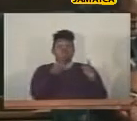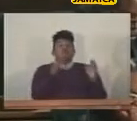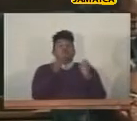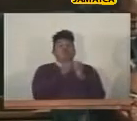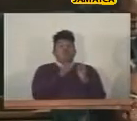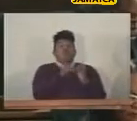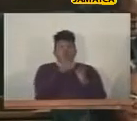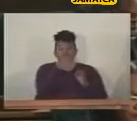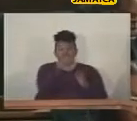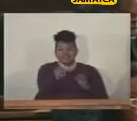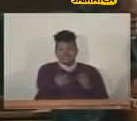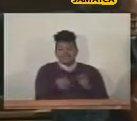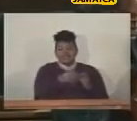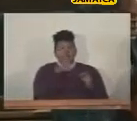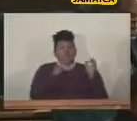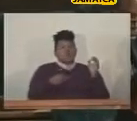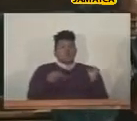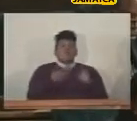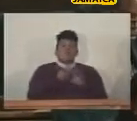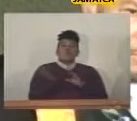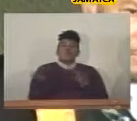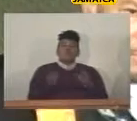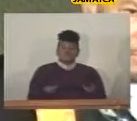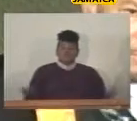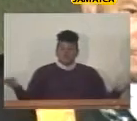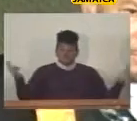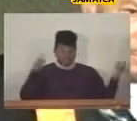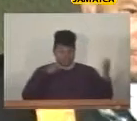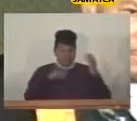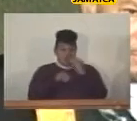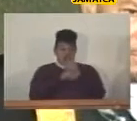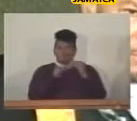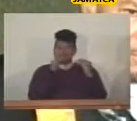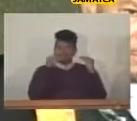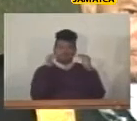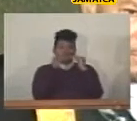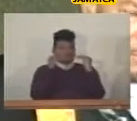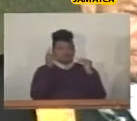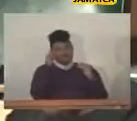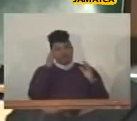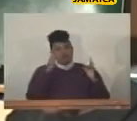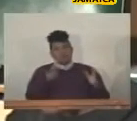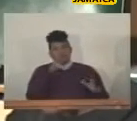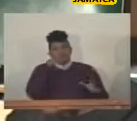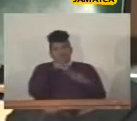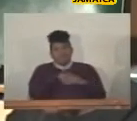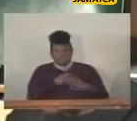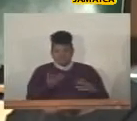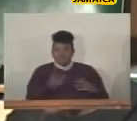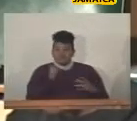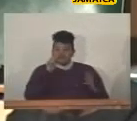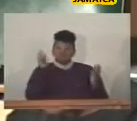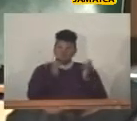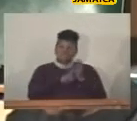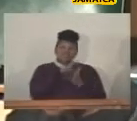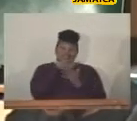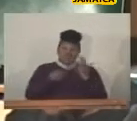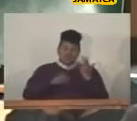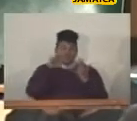crime through the provision for an order for payment of restitution by convicted persons to